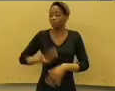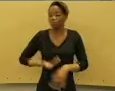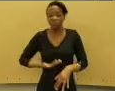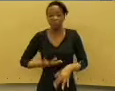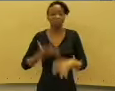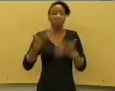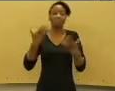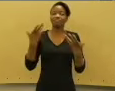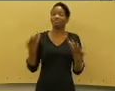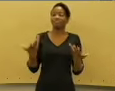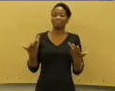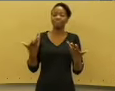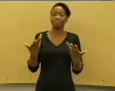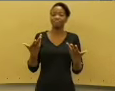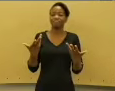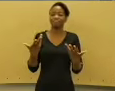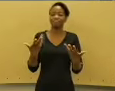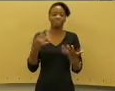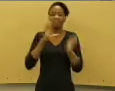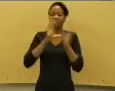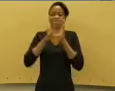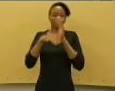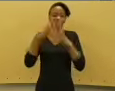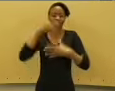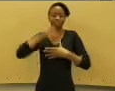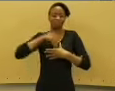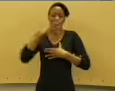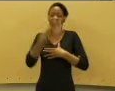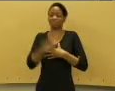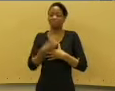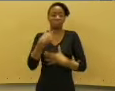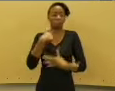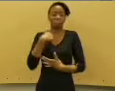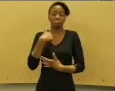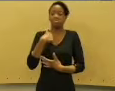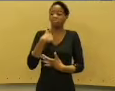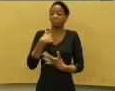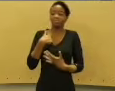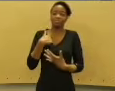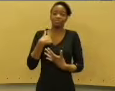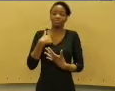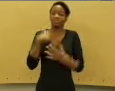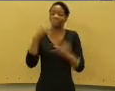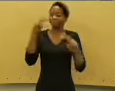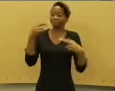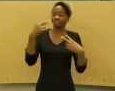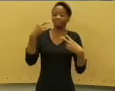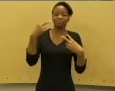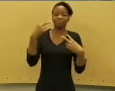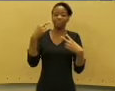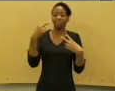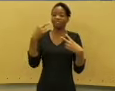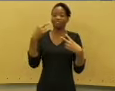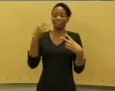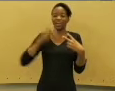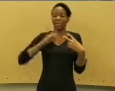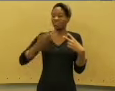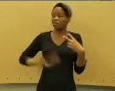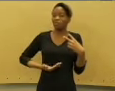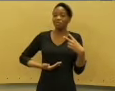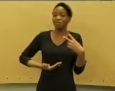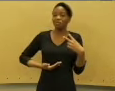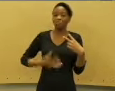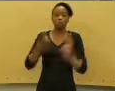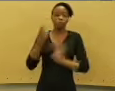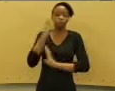Because by virtue of me being disabled, I'm considered immediately, my womanhood is questioned, because